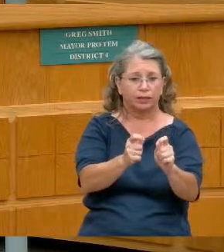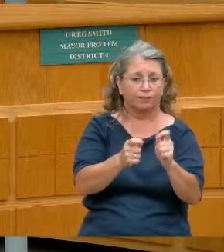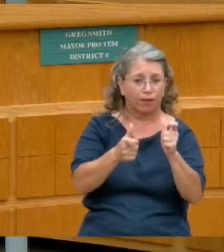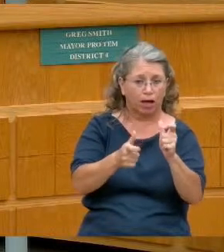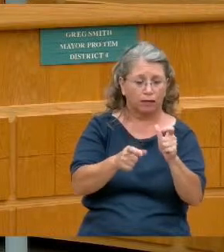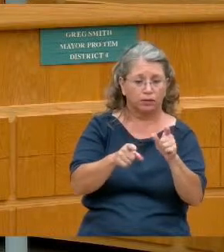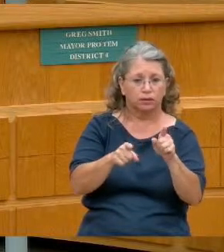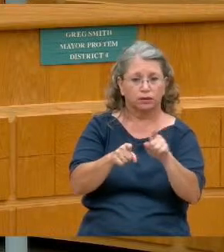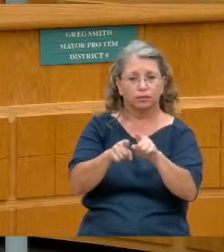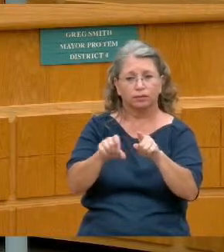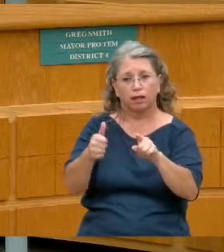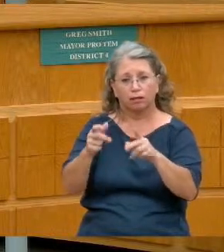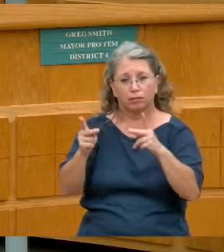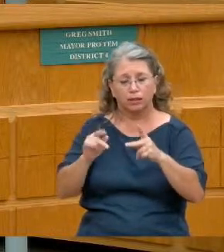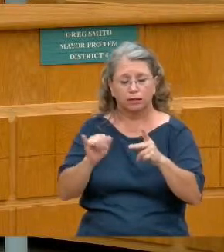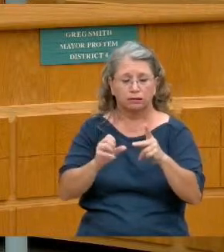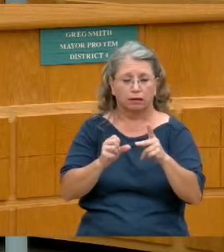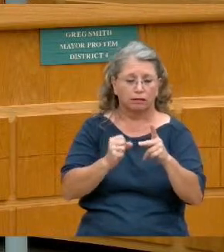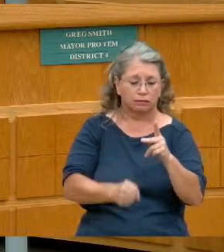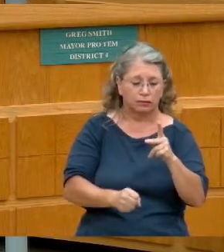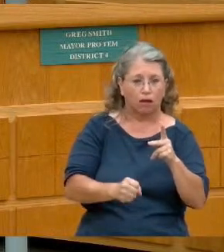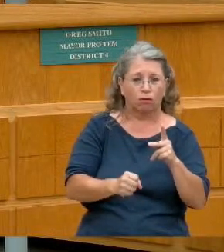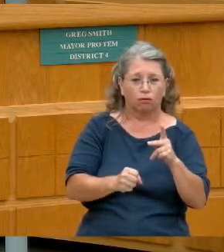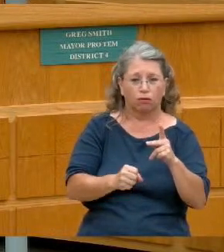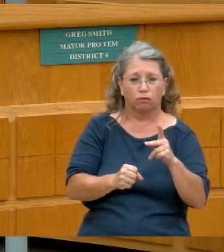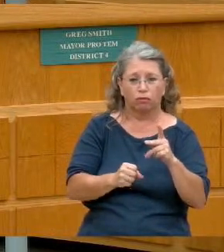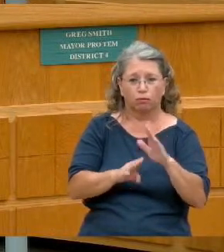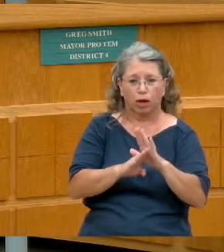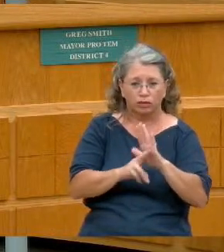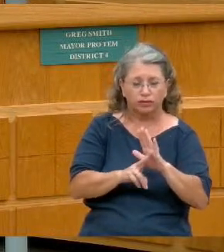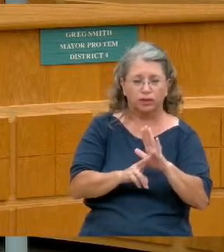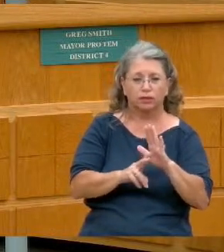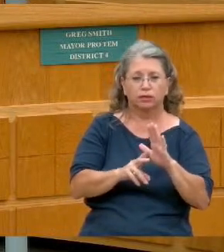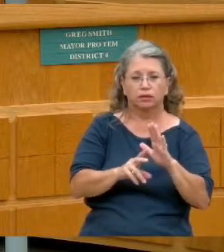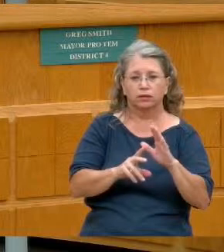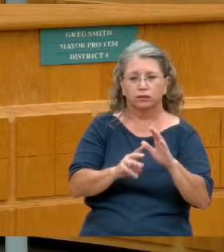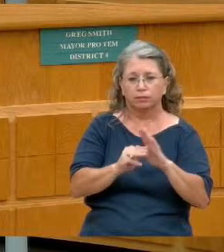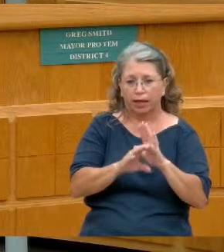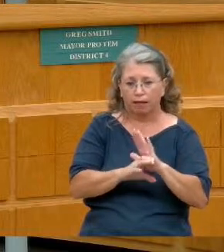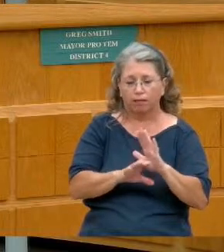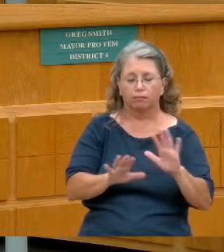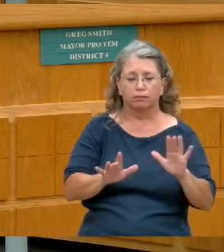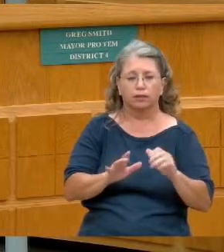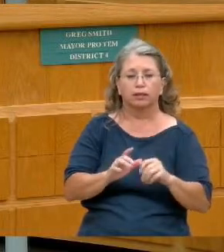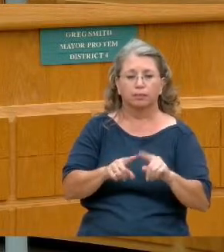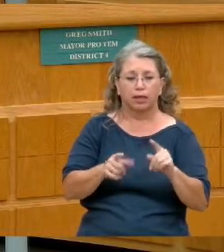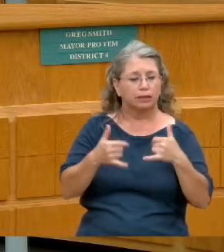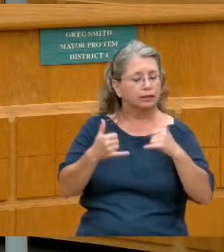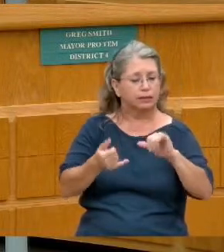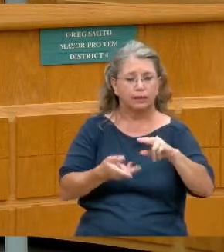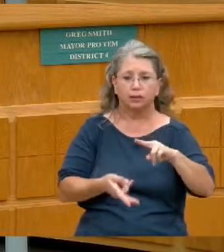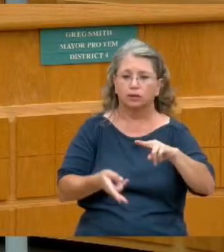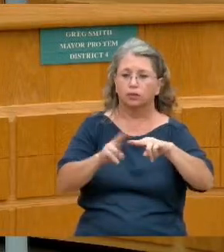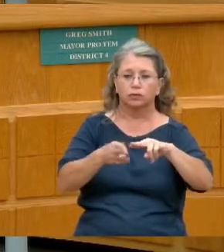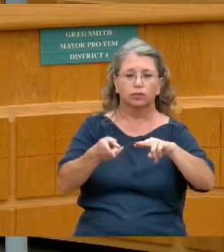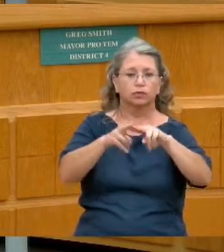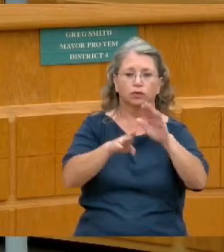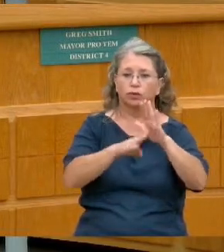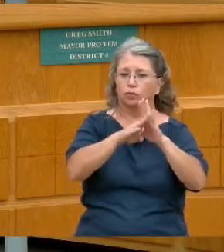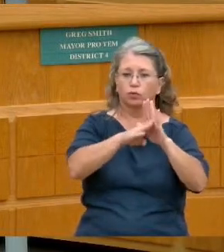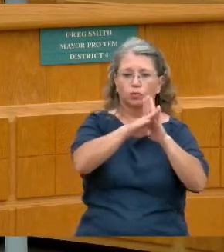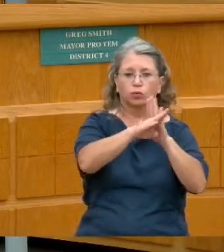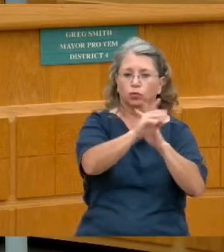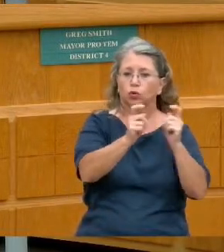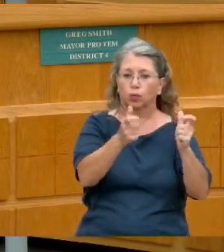southern area like Brownsville, McAllen, and Laredo. But nonetheless, we're rising rapidly. So this is a reason